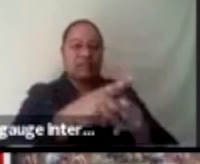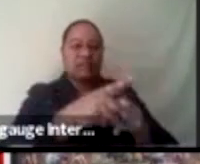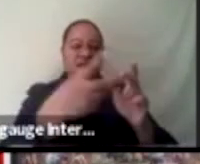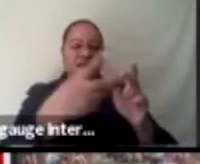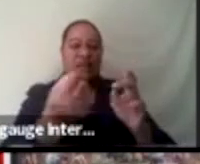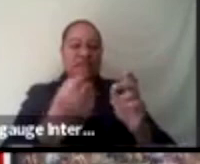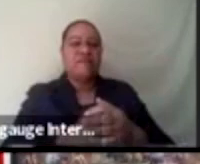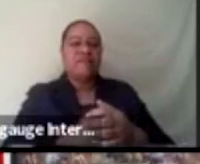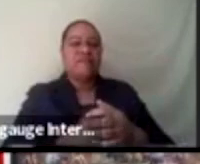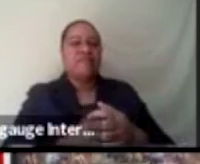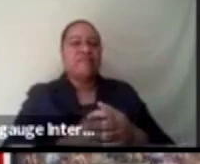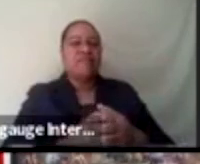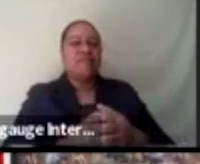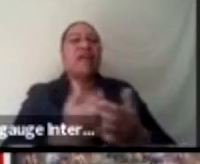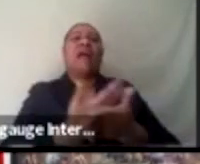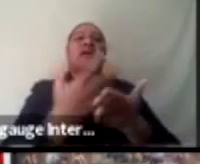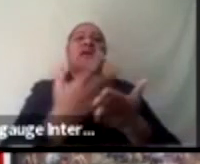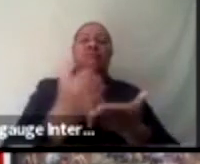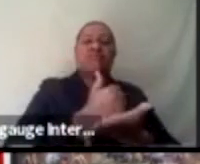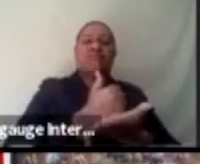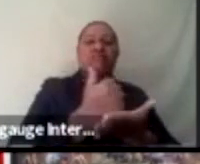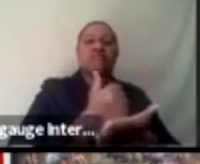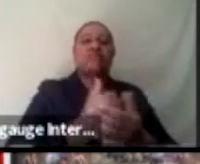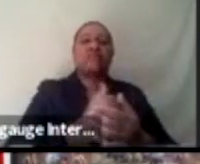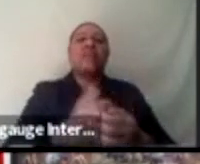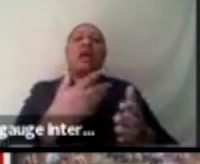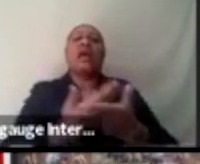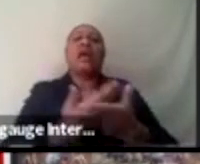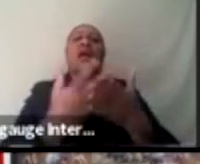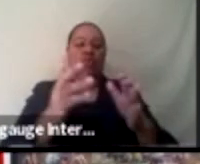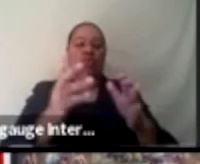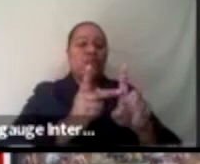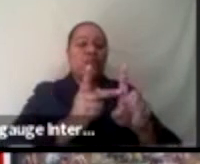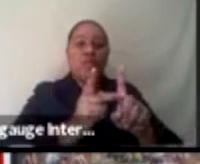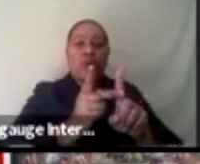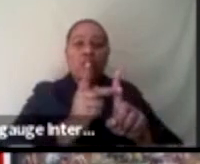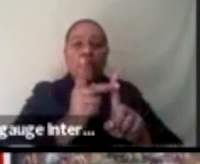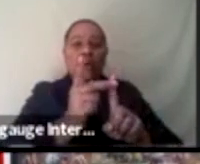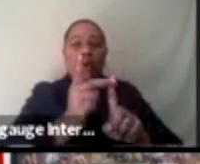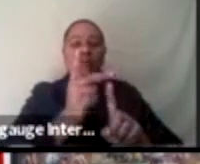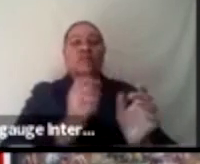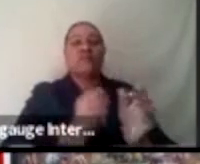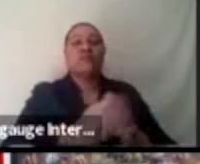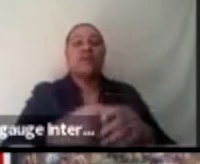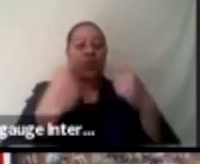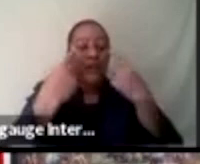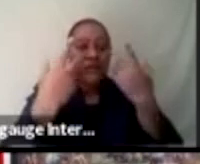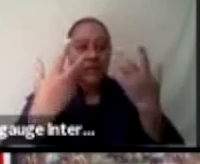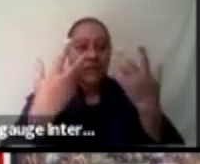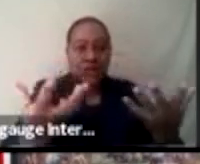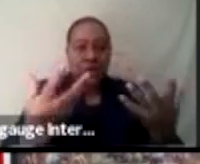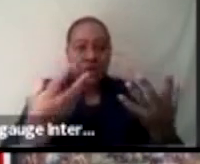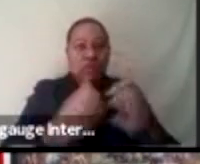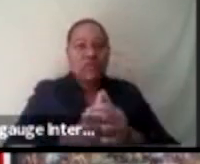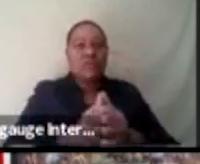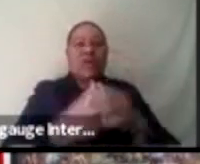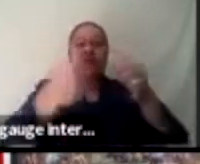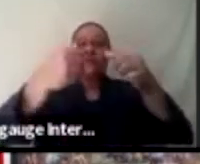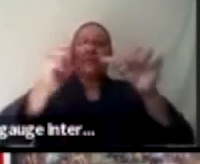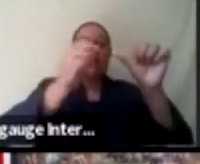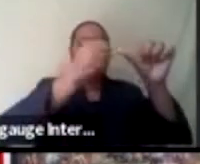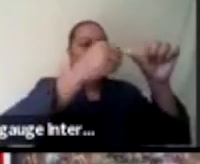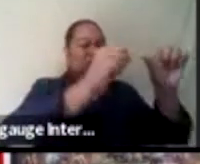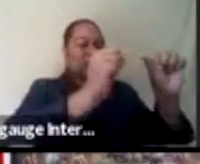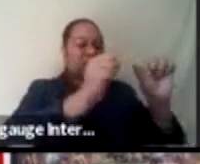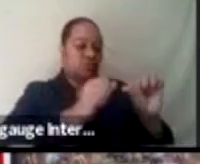how we act as a collective and how we progress our shared priorities will define our success in